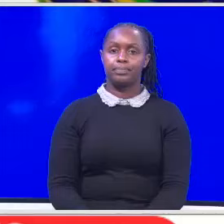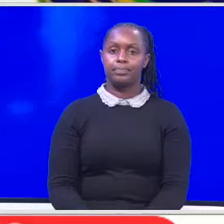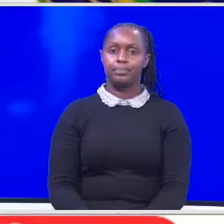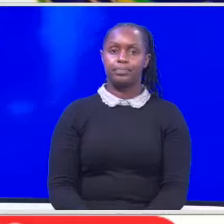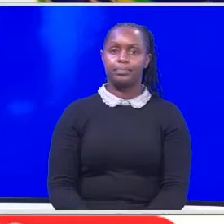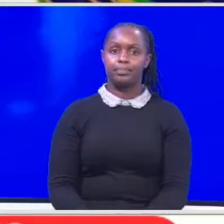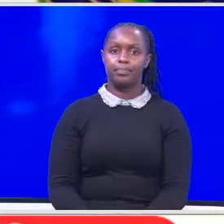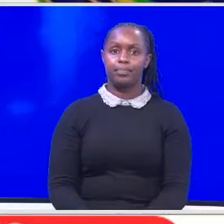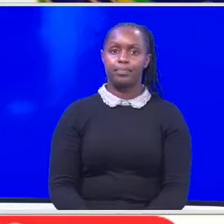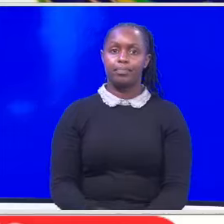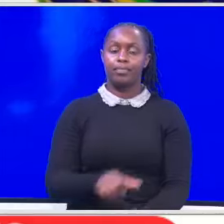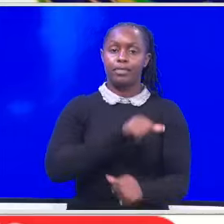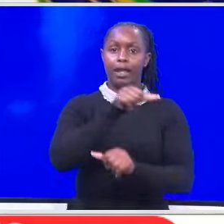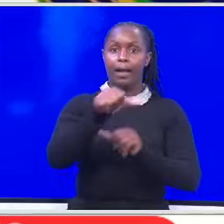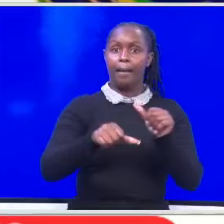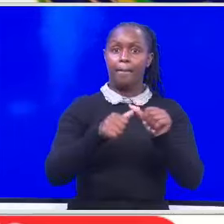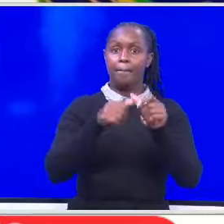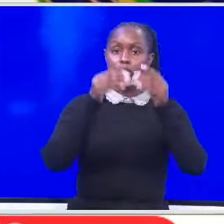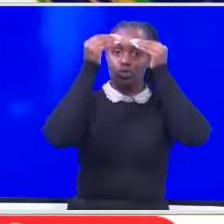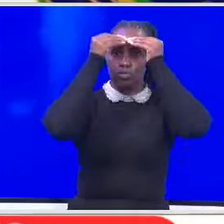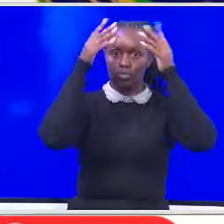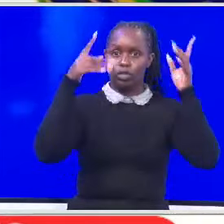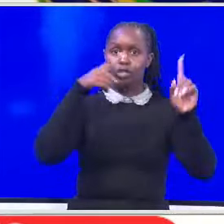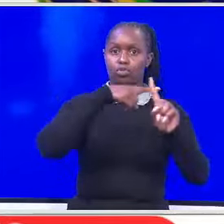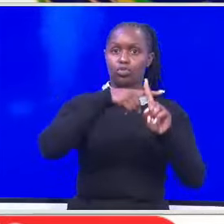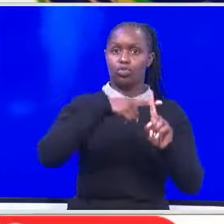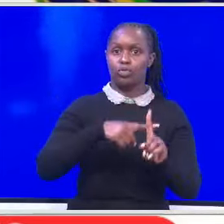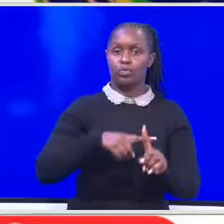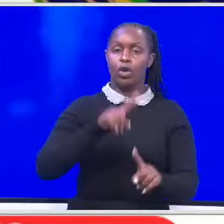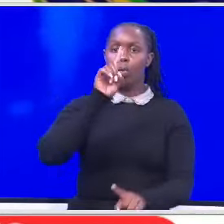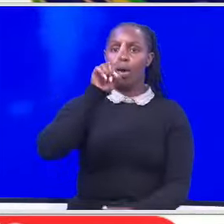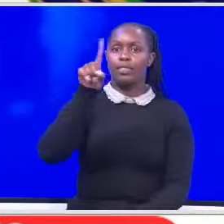In terms of the candidature, in total we had